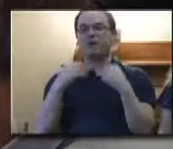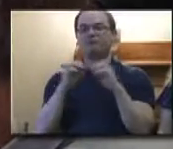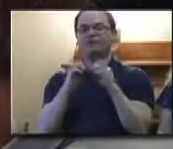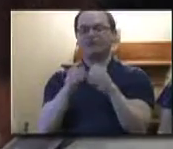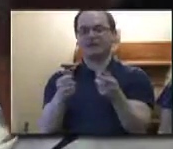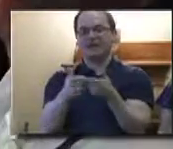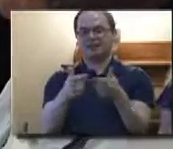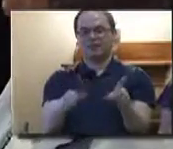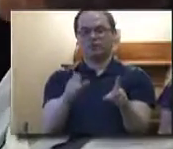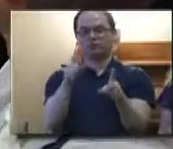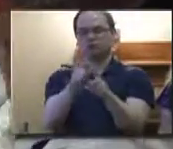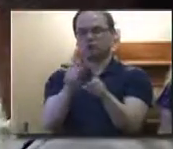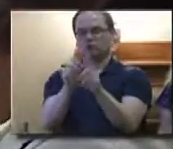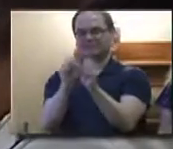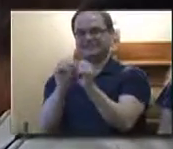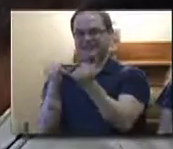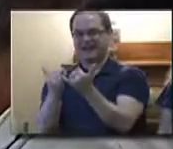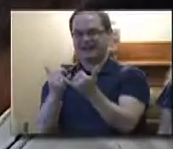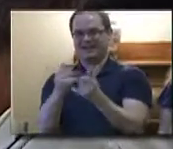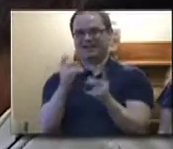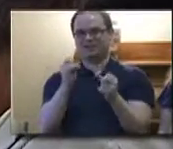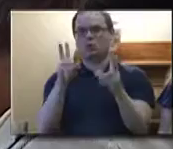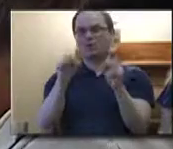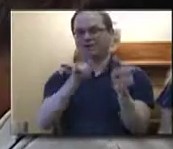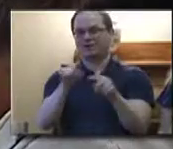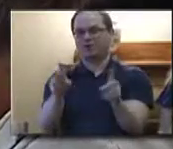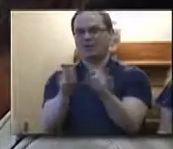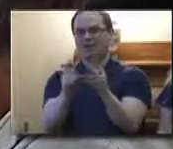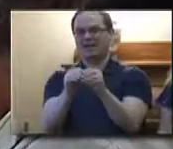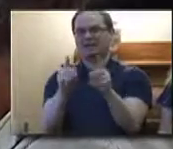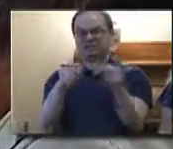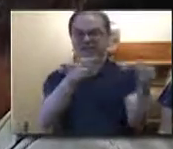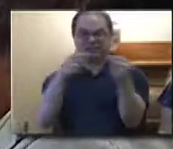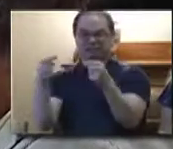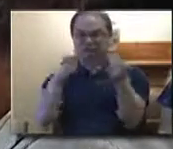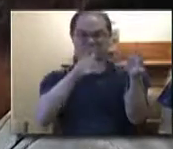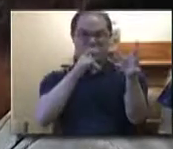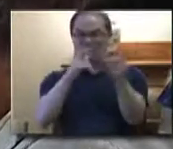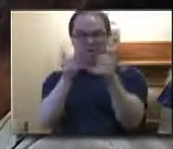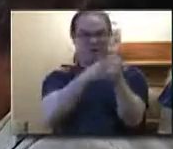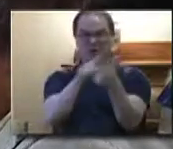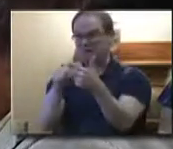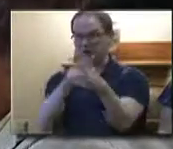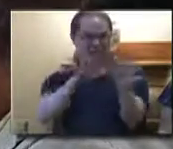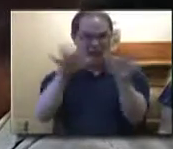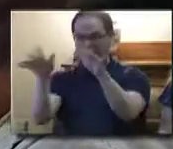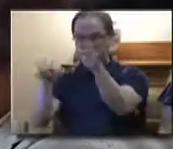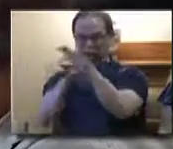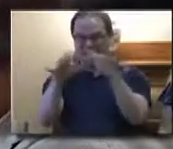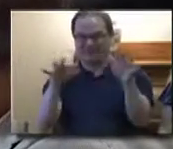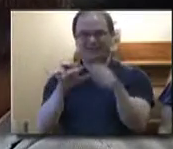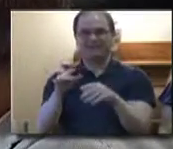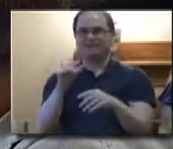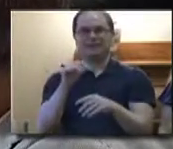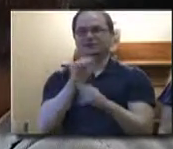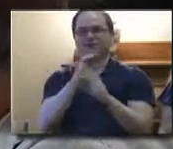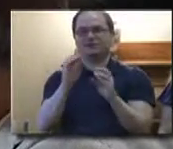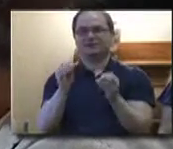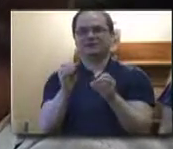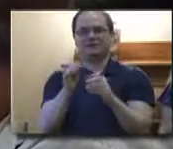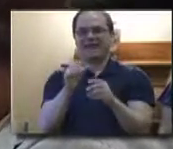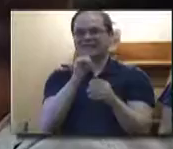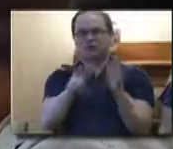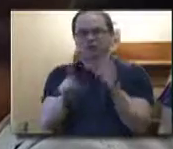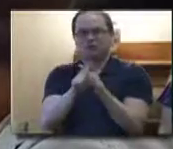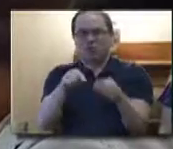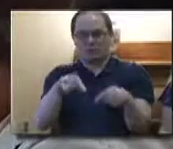the Language Origins Society, and it's always fun to go to those meetings because they struggle with this because it doesn't leave fossils.